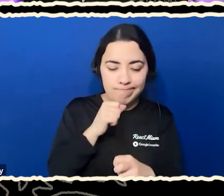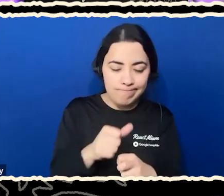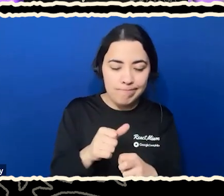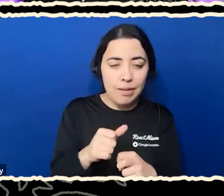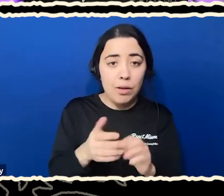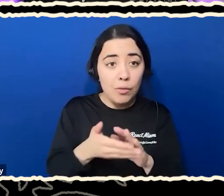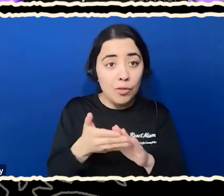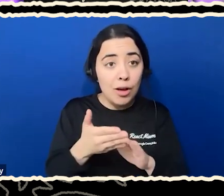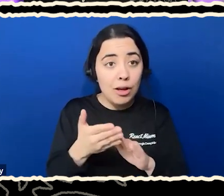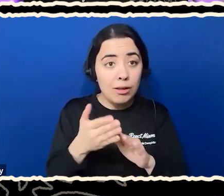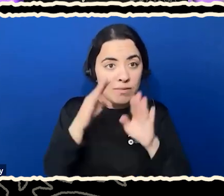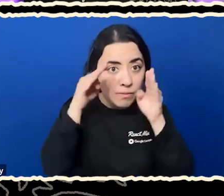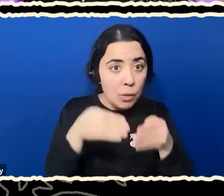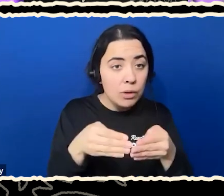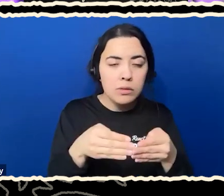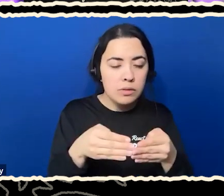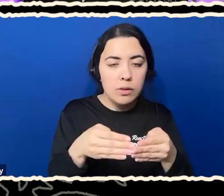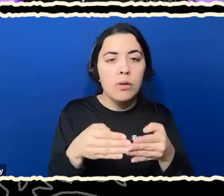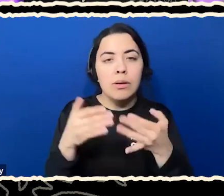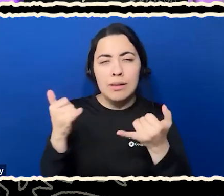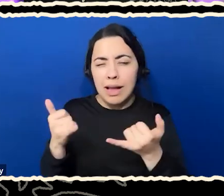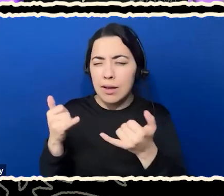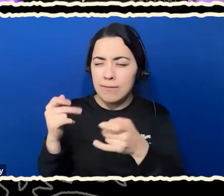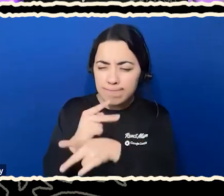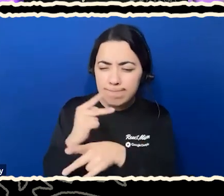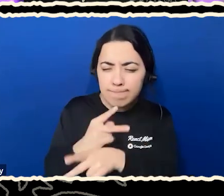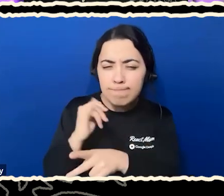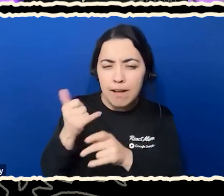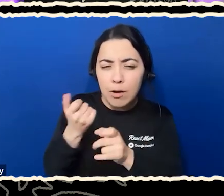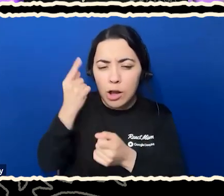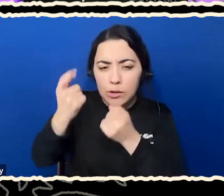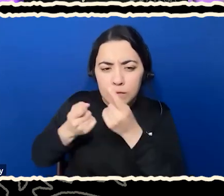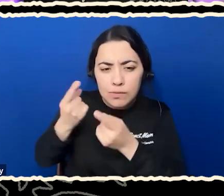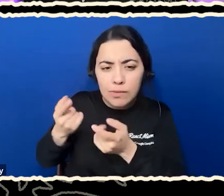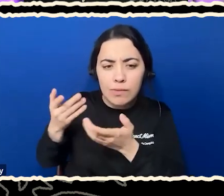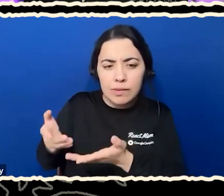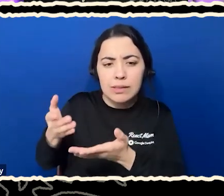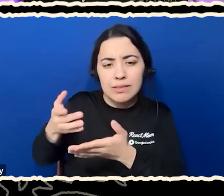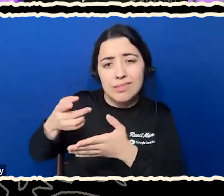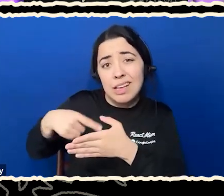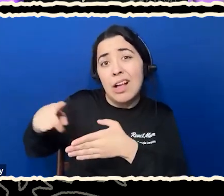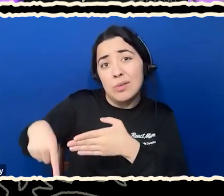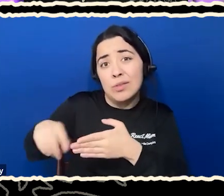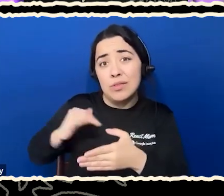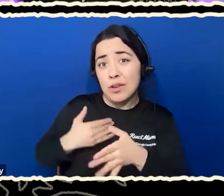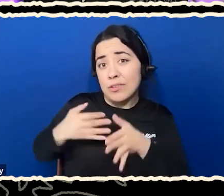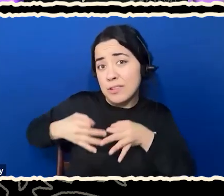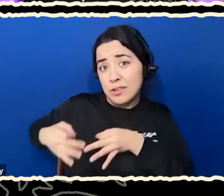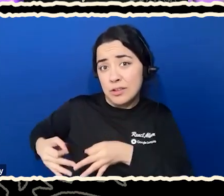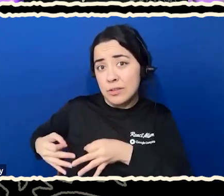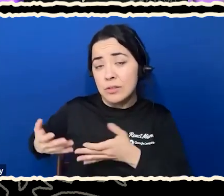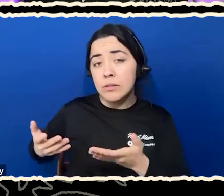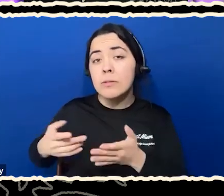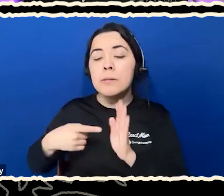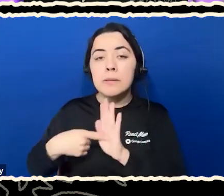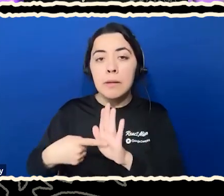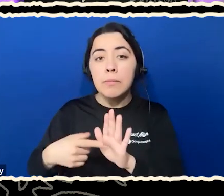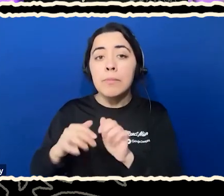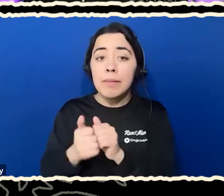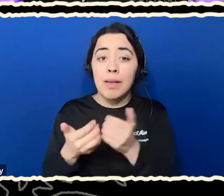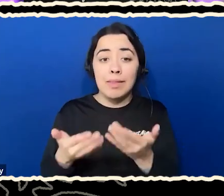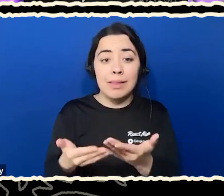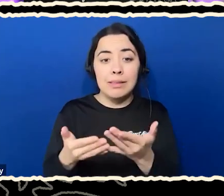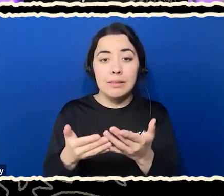work. And it was more about understanding the consequences of the decisions we were making, like how would this